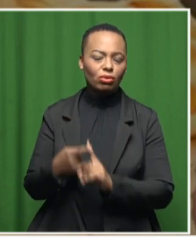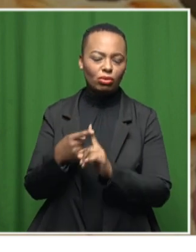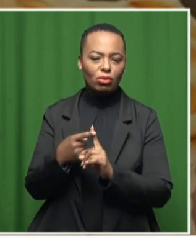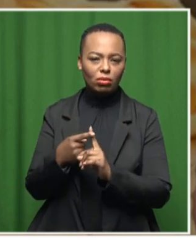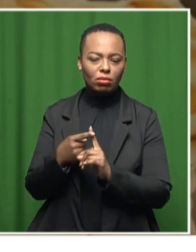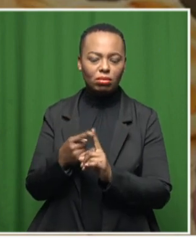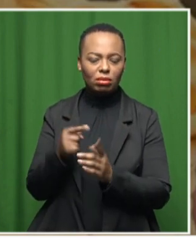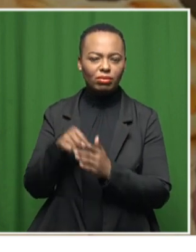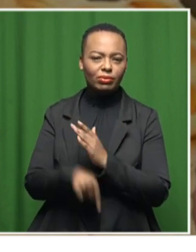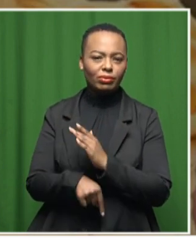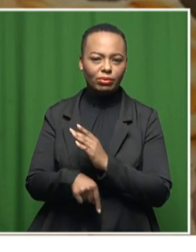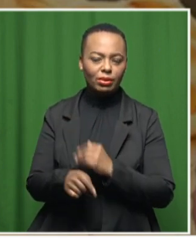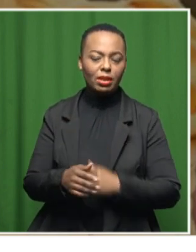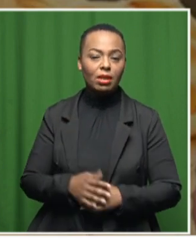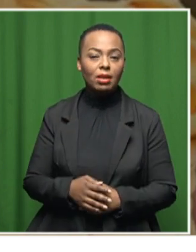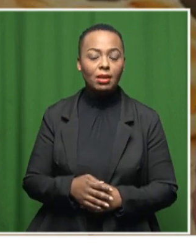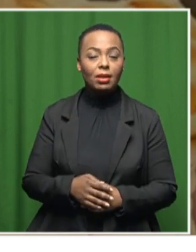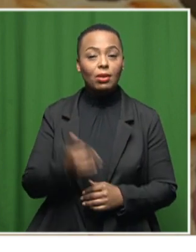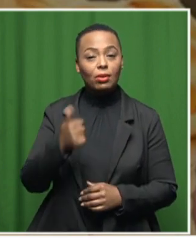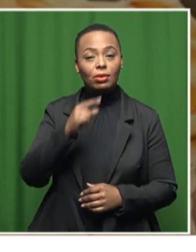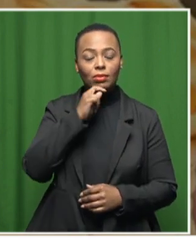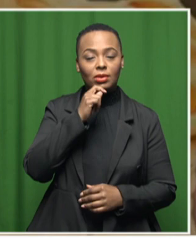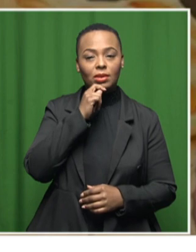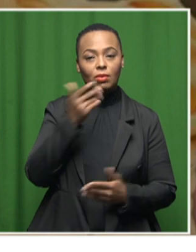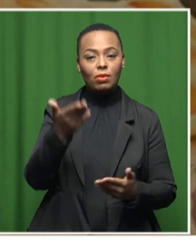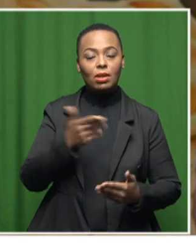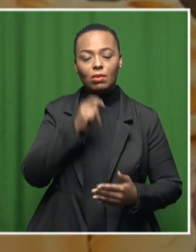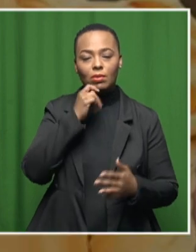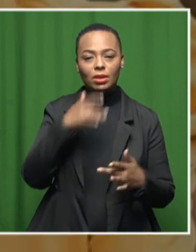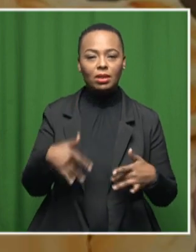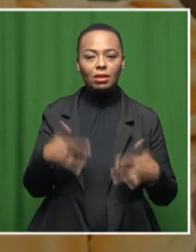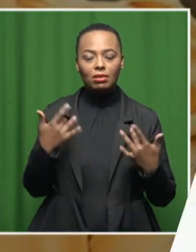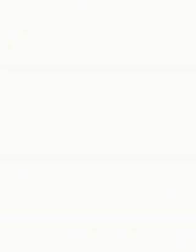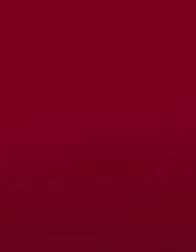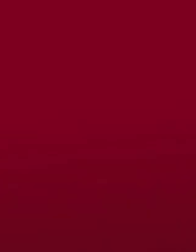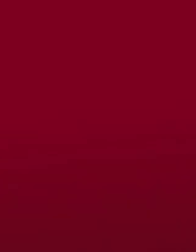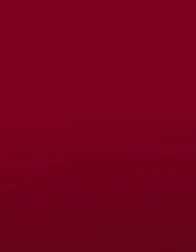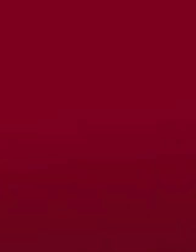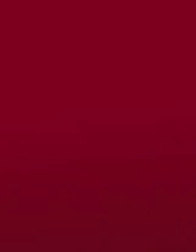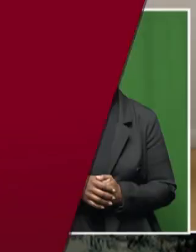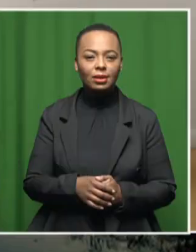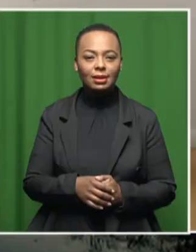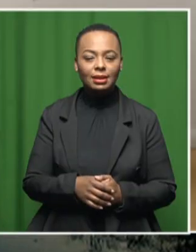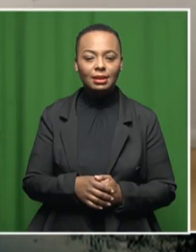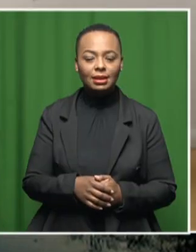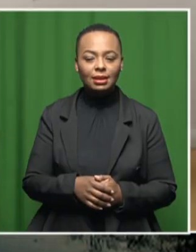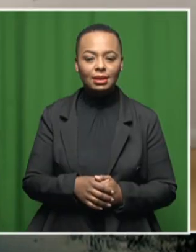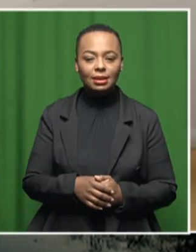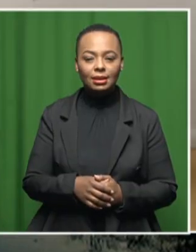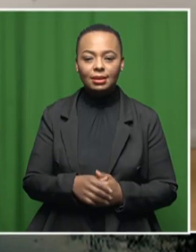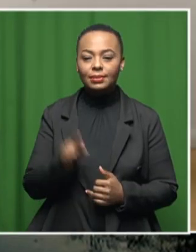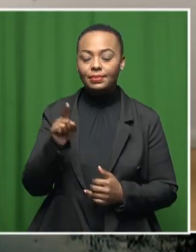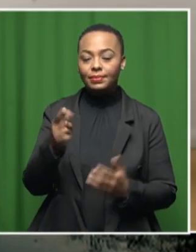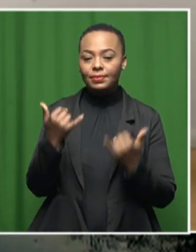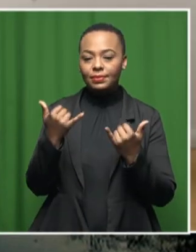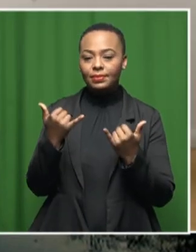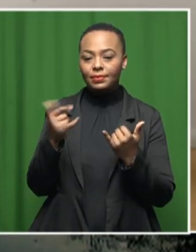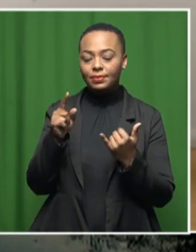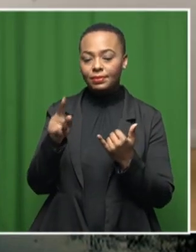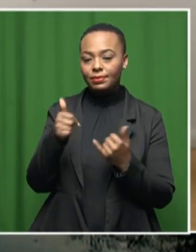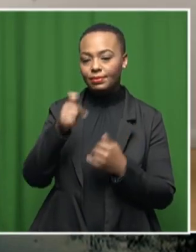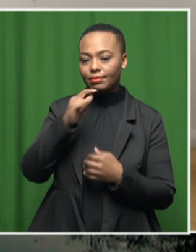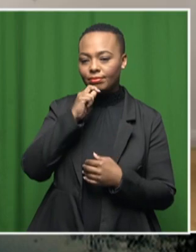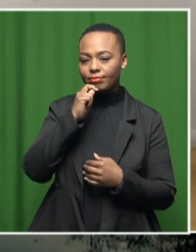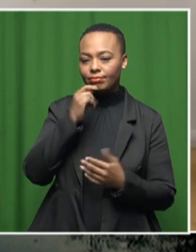more. Lizette, a very good morning. Thank you so much for joining us. Welcome to Morning Live. Good morning. Thank you for having me. Now, give us a